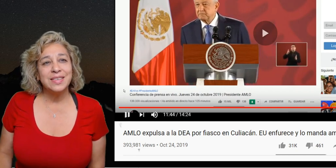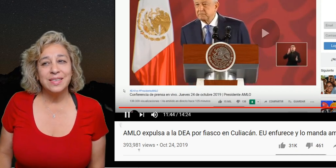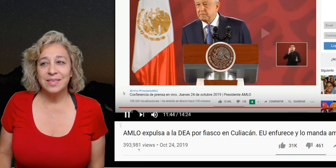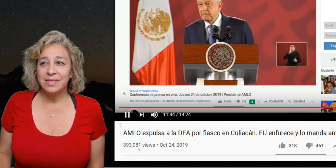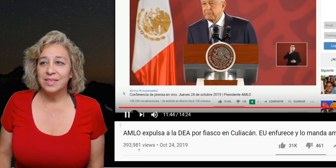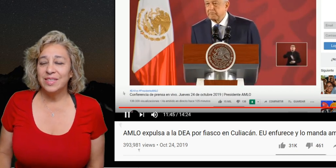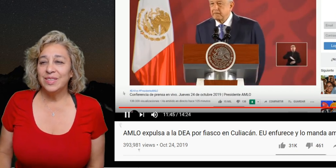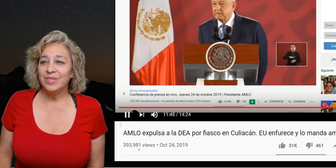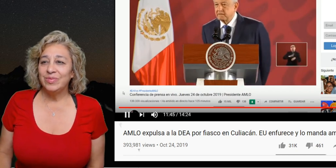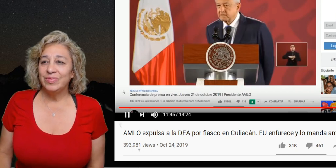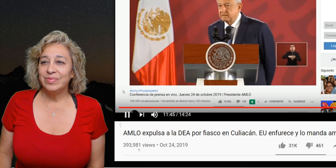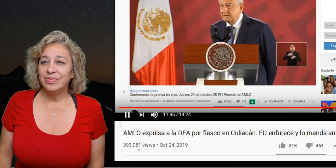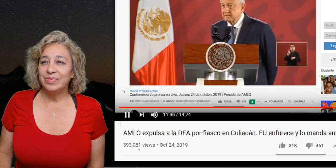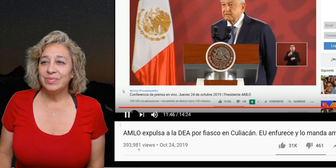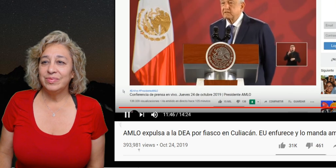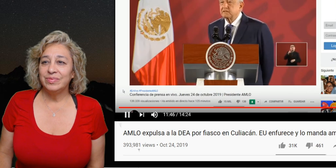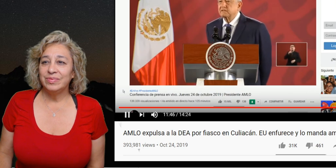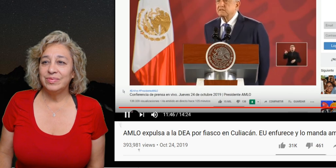permit